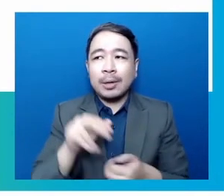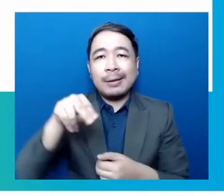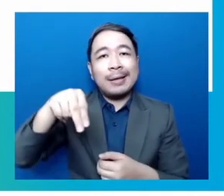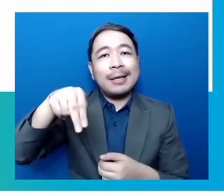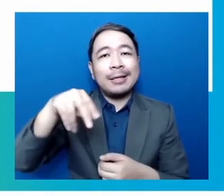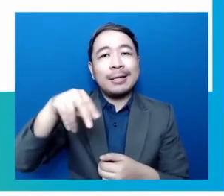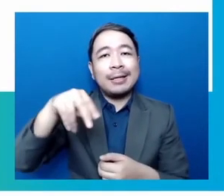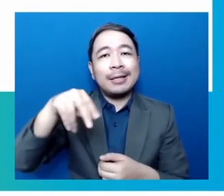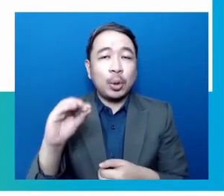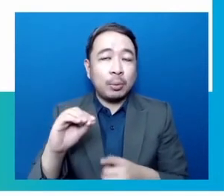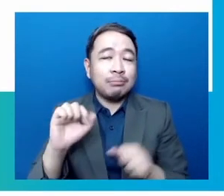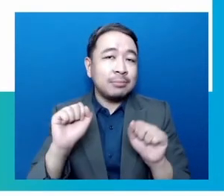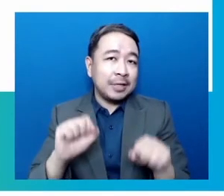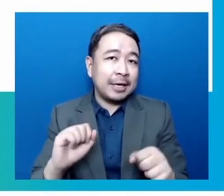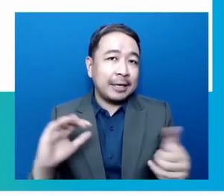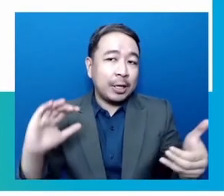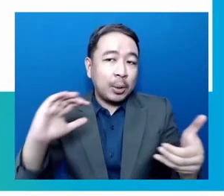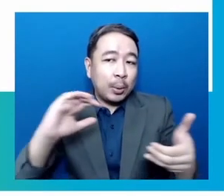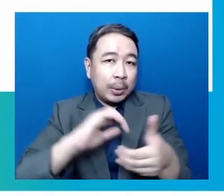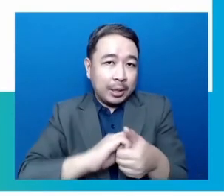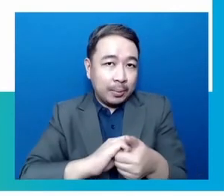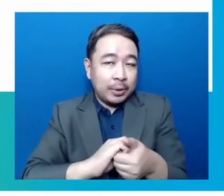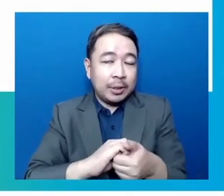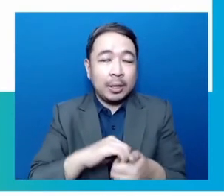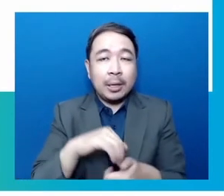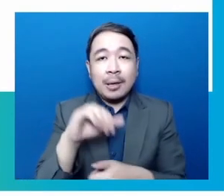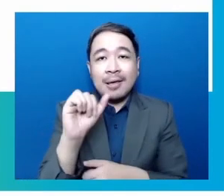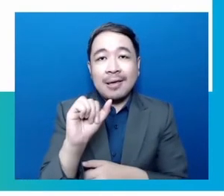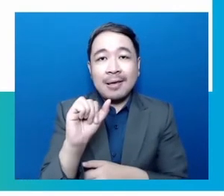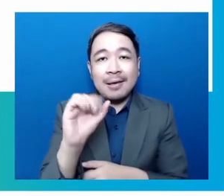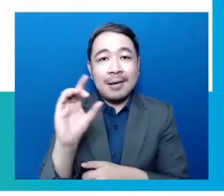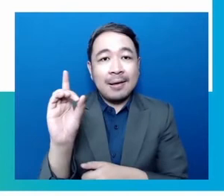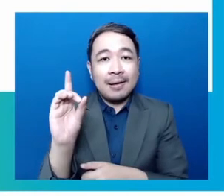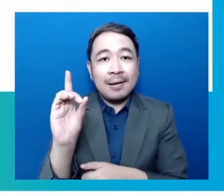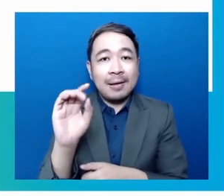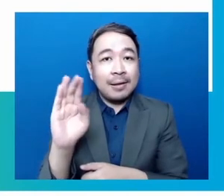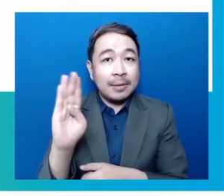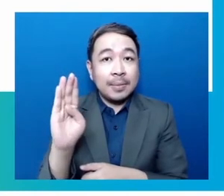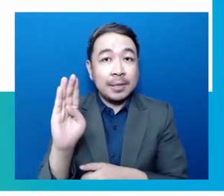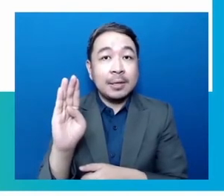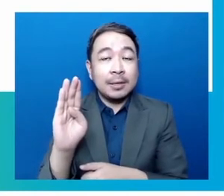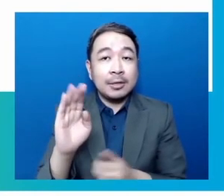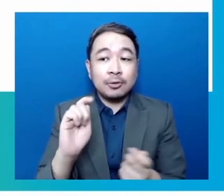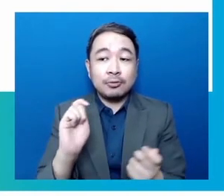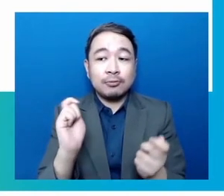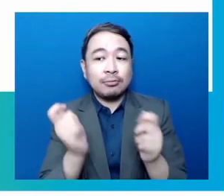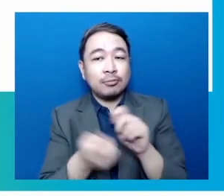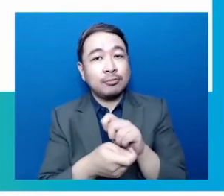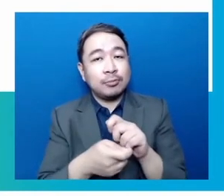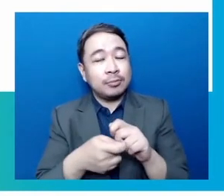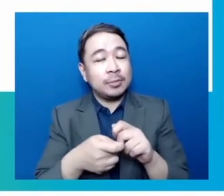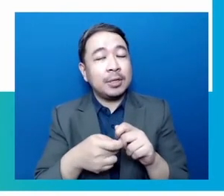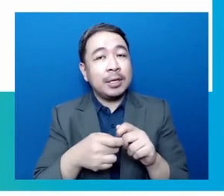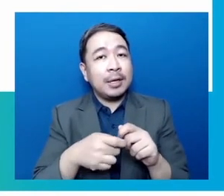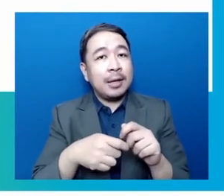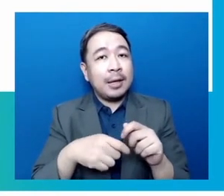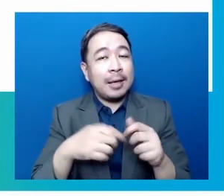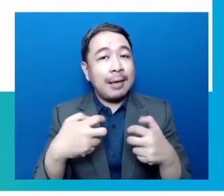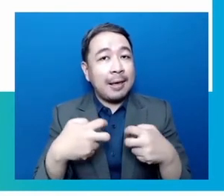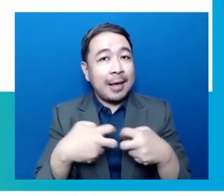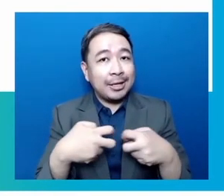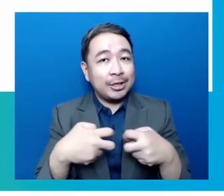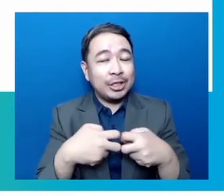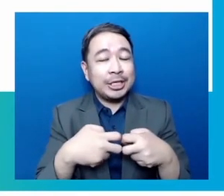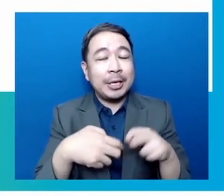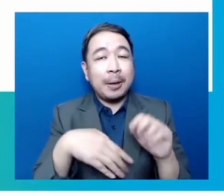ADB in the revision of the energy policy and also towards